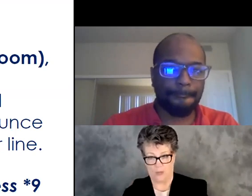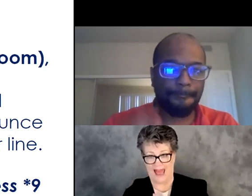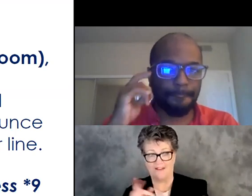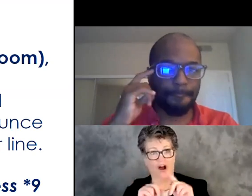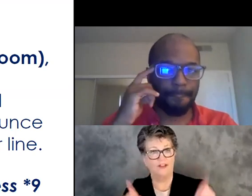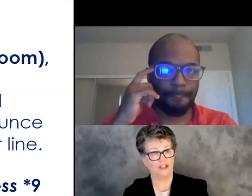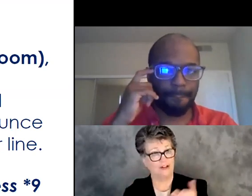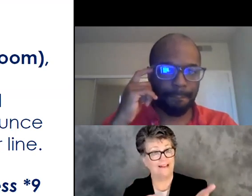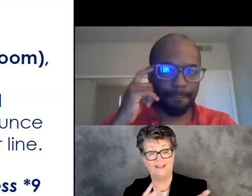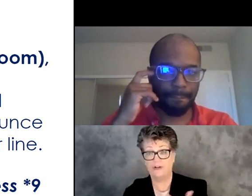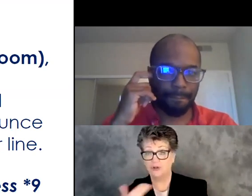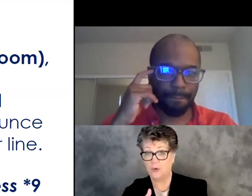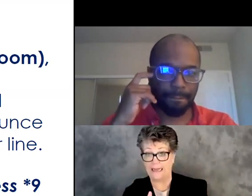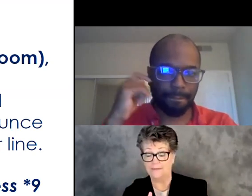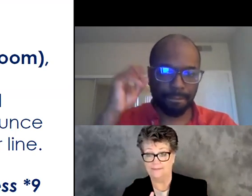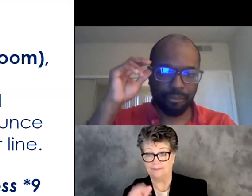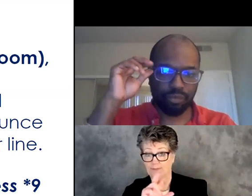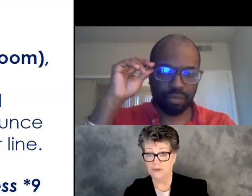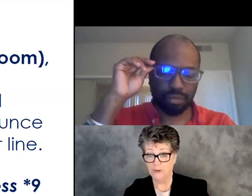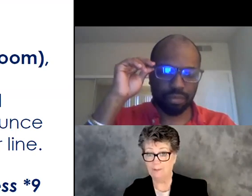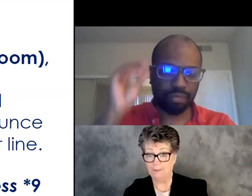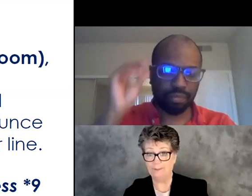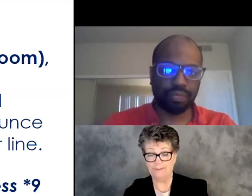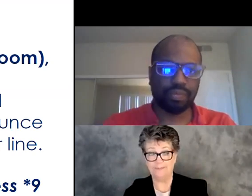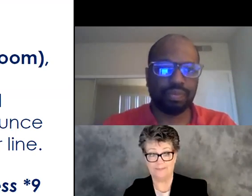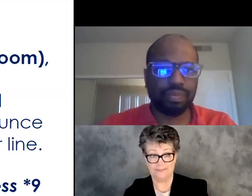screen, if you're joining by Zoom,